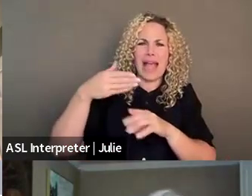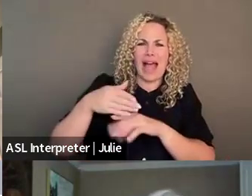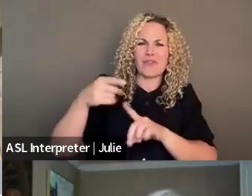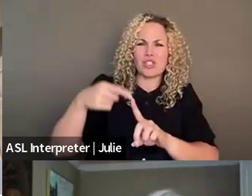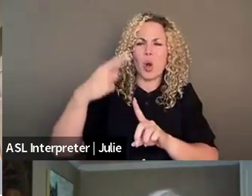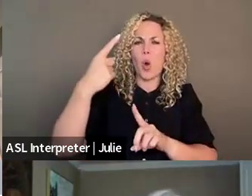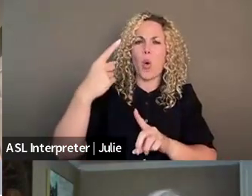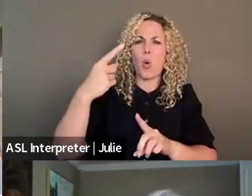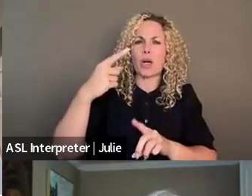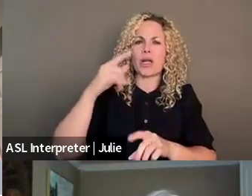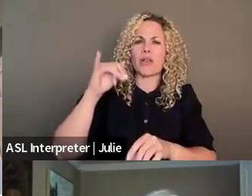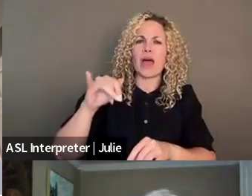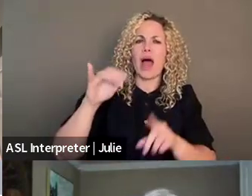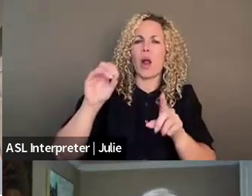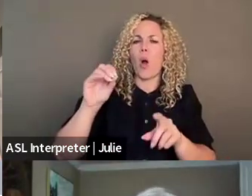it's one of the Olmsted